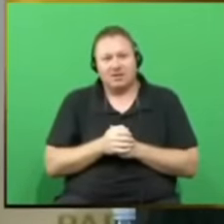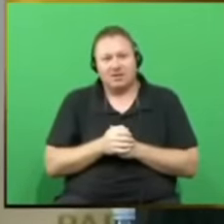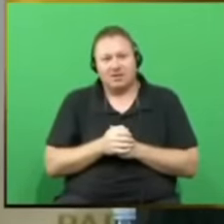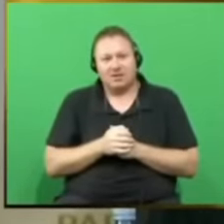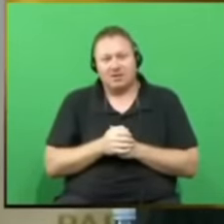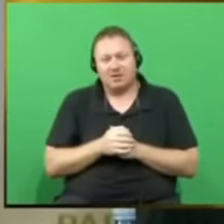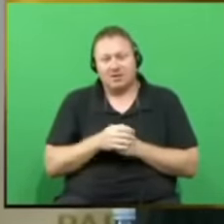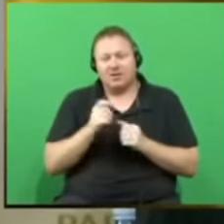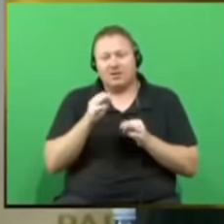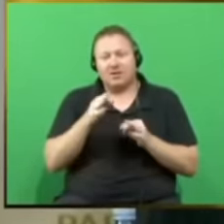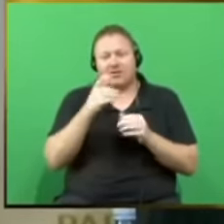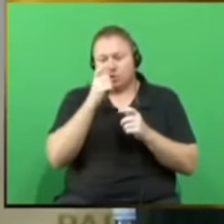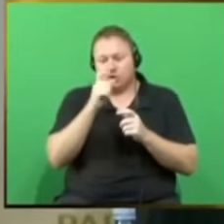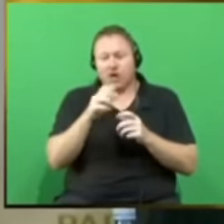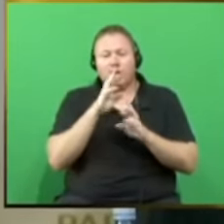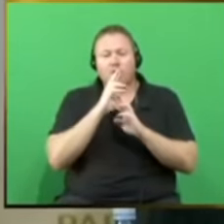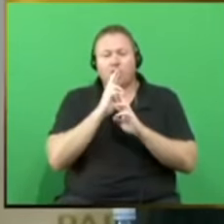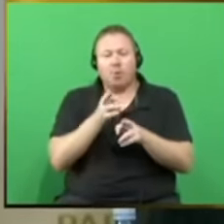If you look at the report